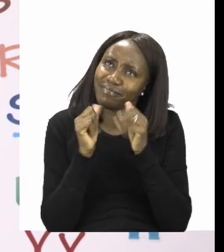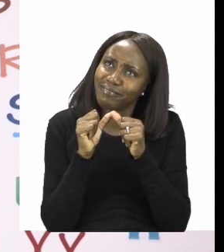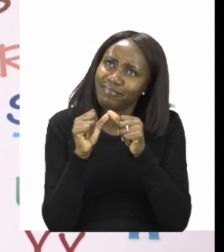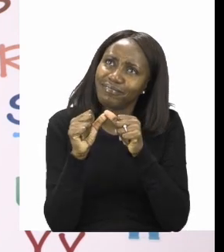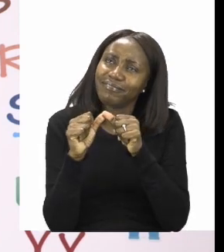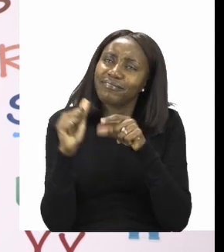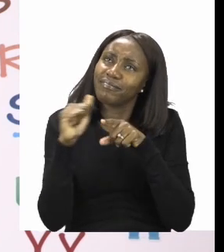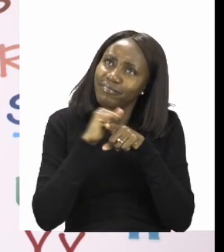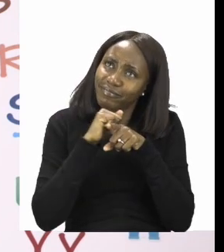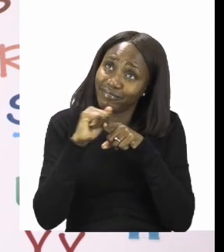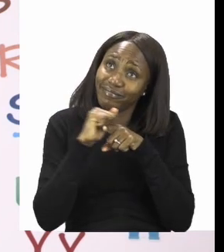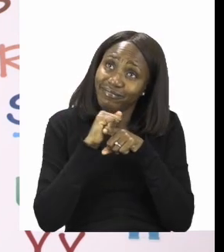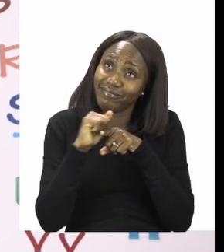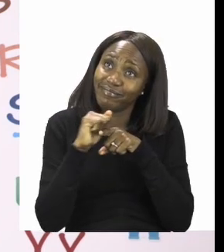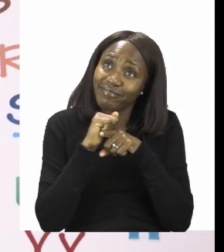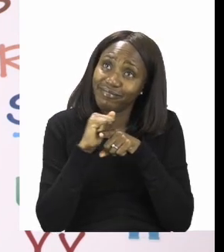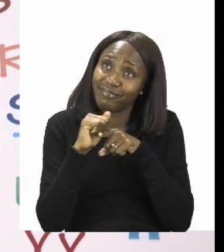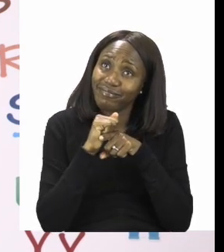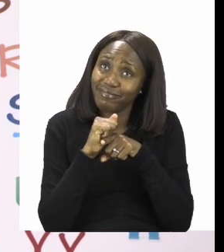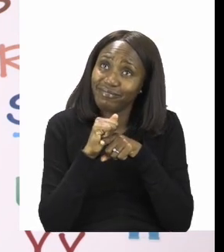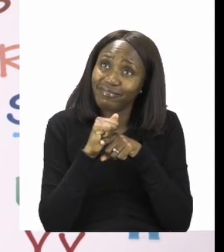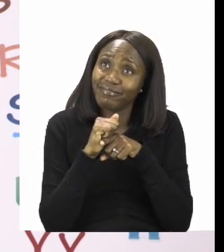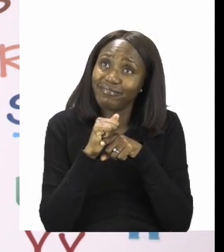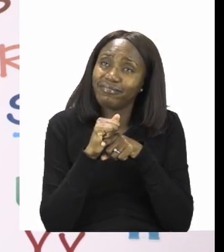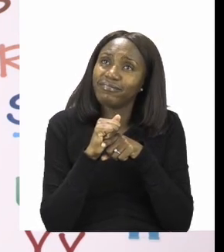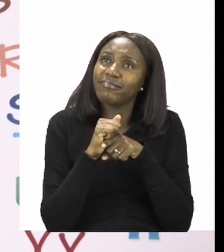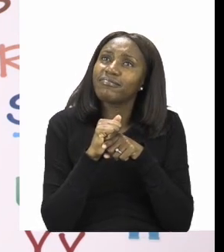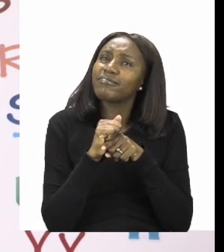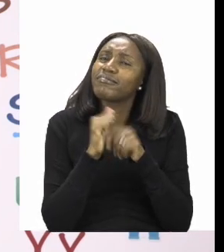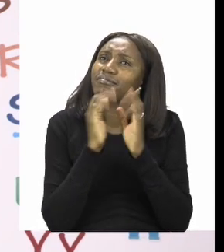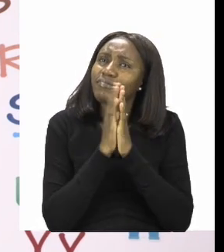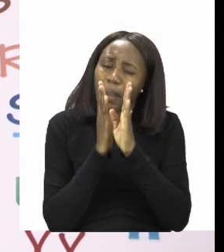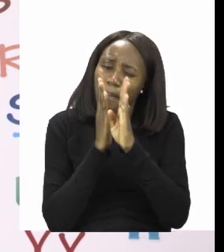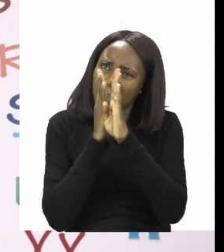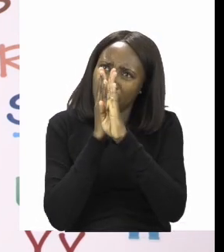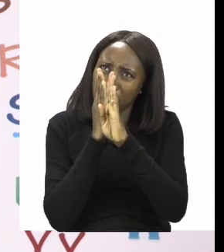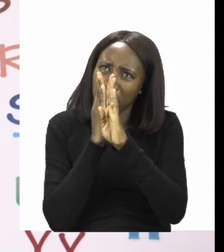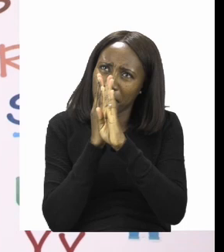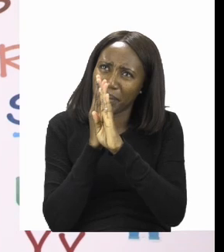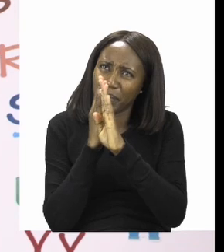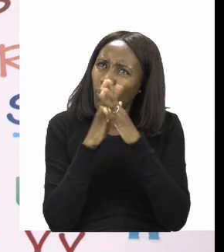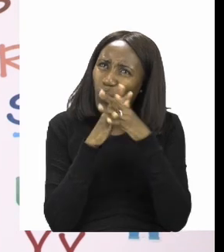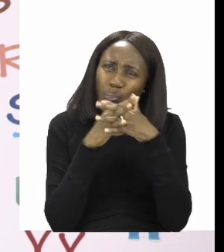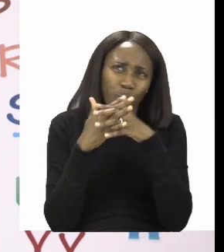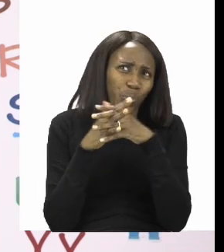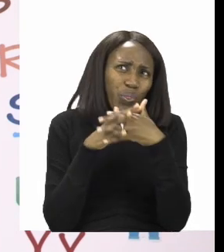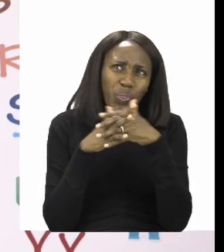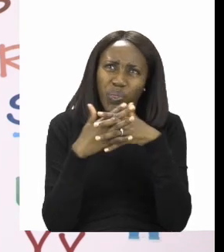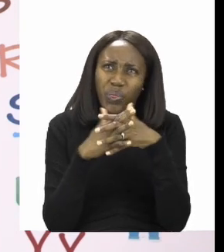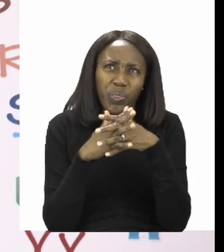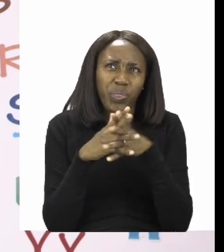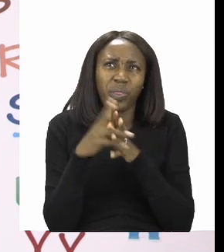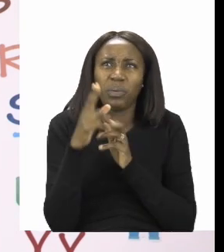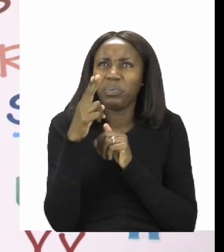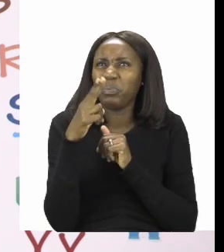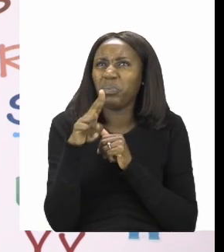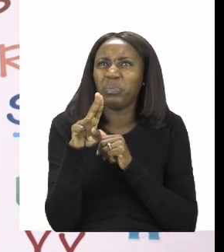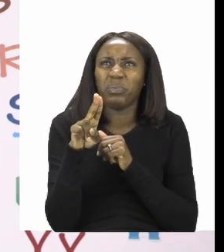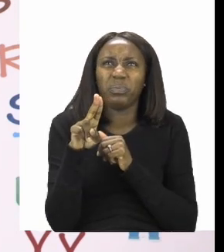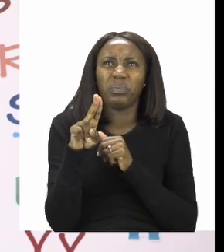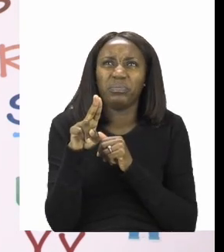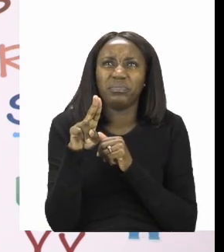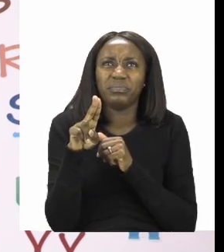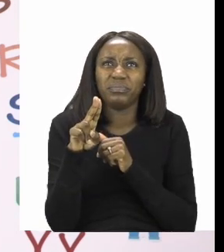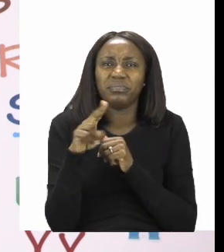your tracing. Use the dots and especially where you are starting. When you're done with that one,